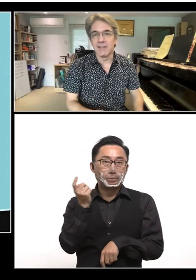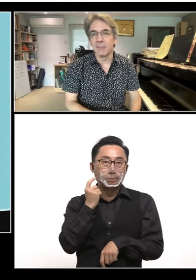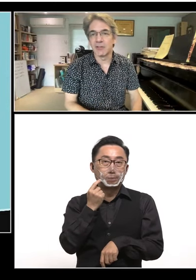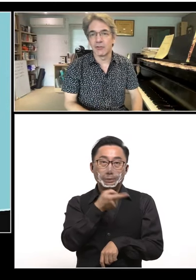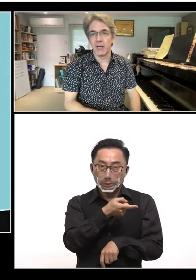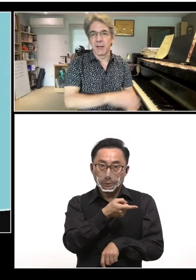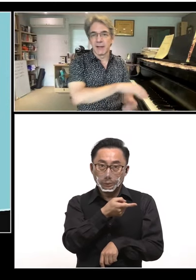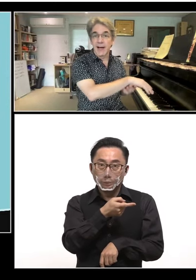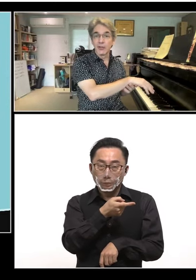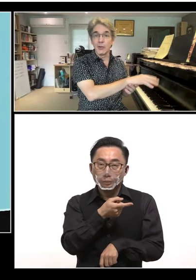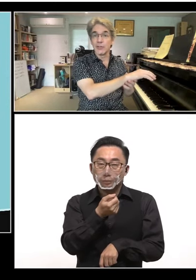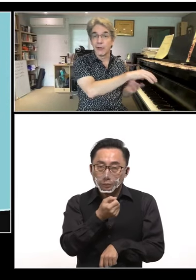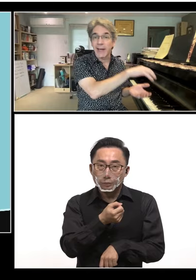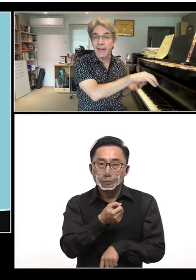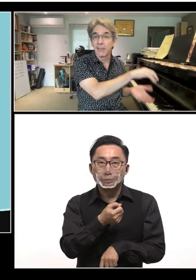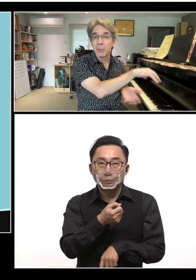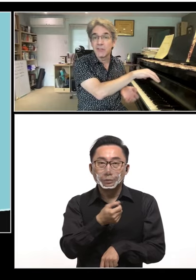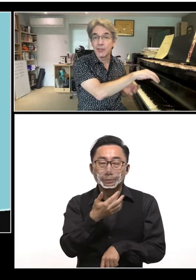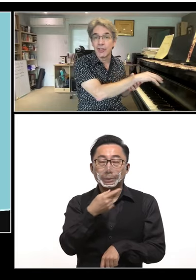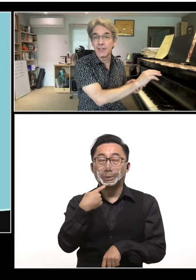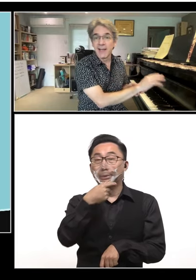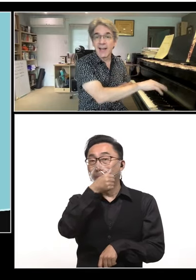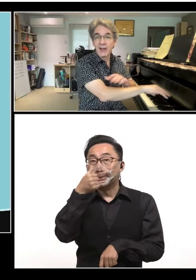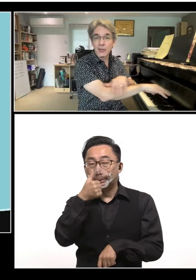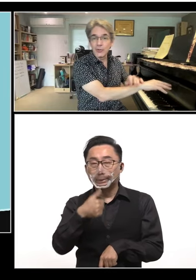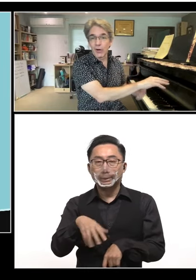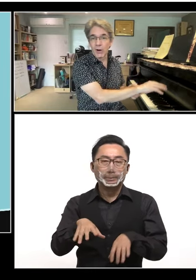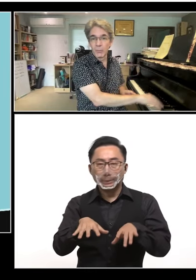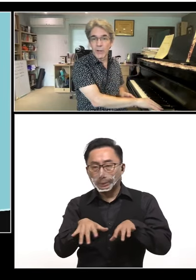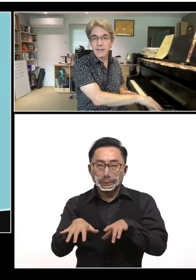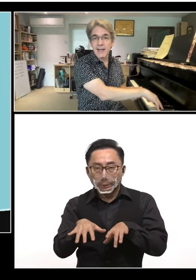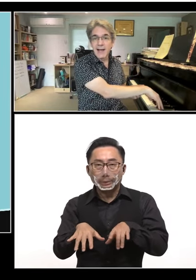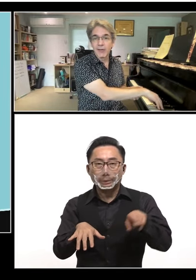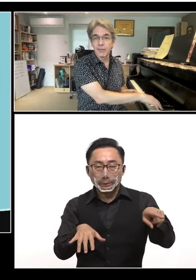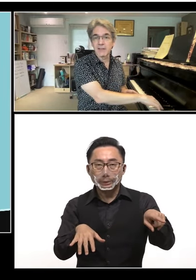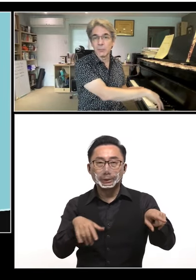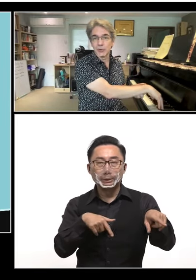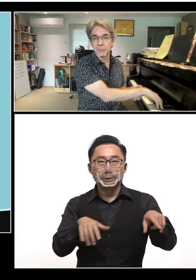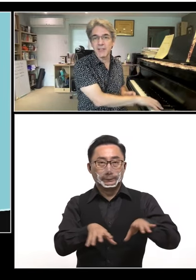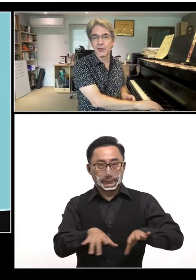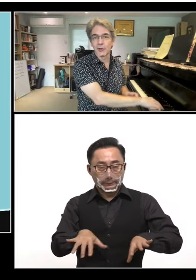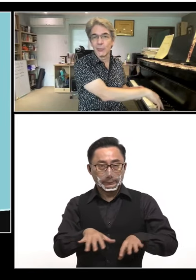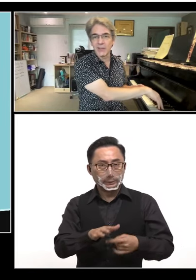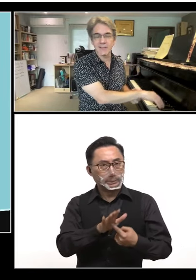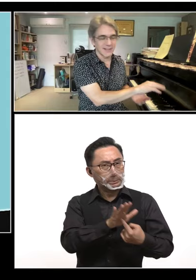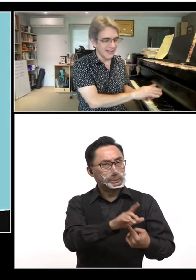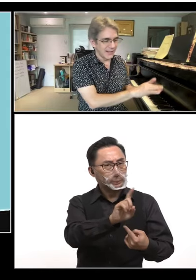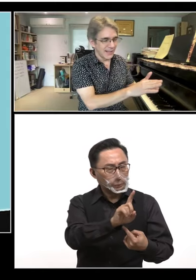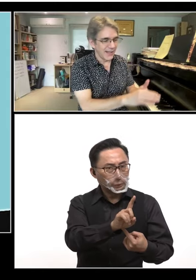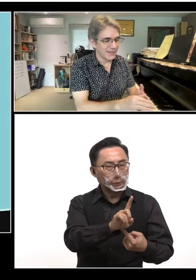often demonstrate about how to use your hand, the position, how to use your arm weight, how flexible to make your